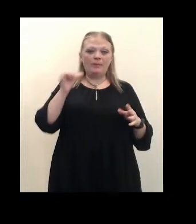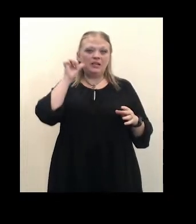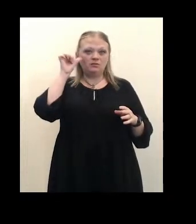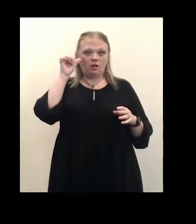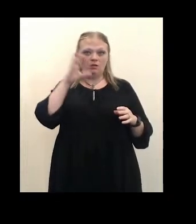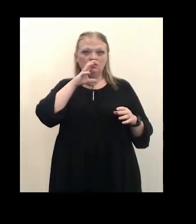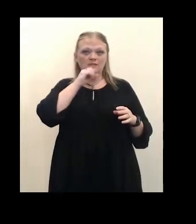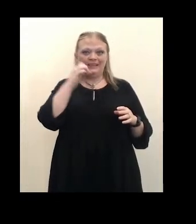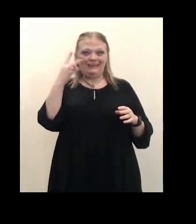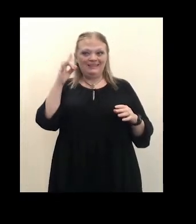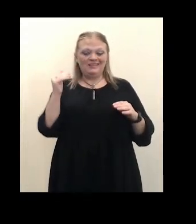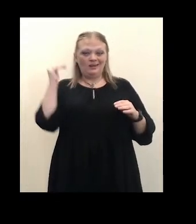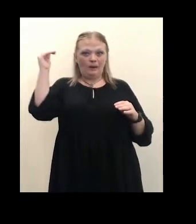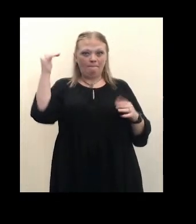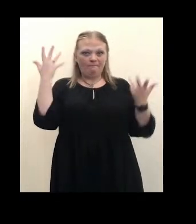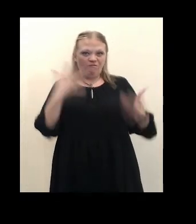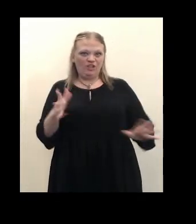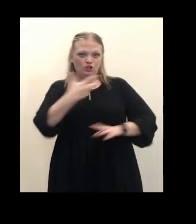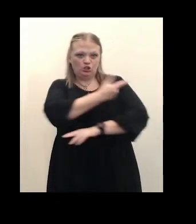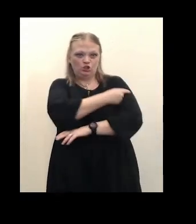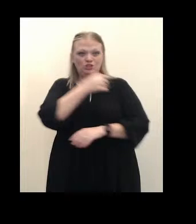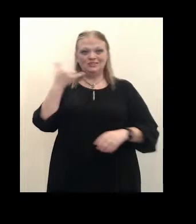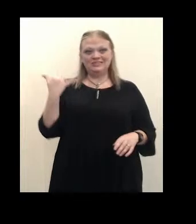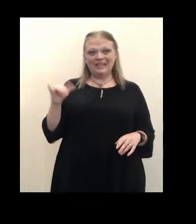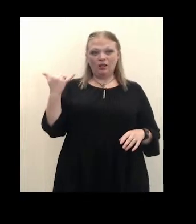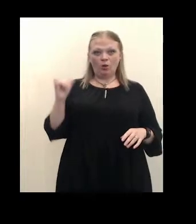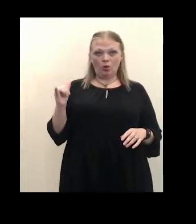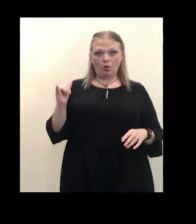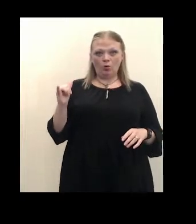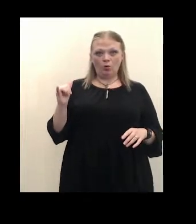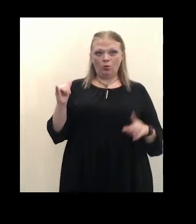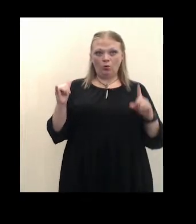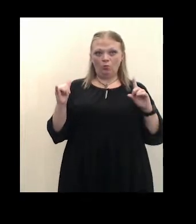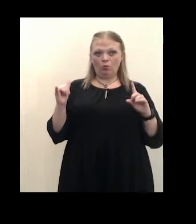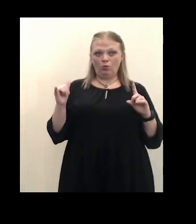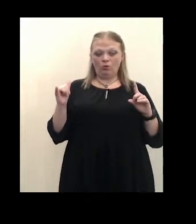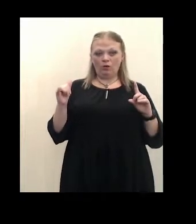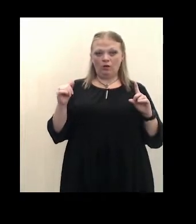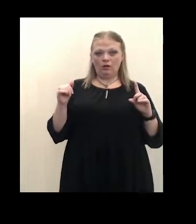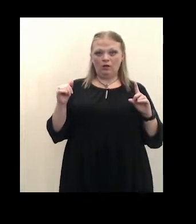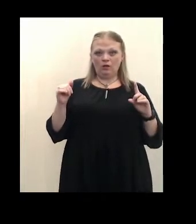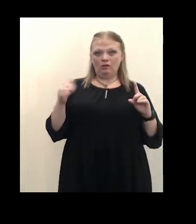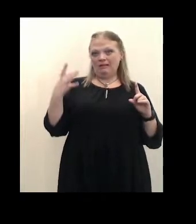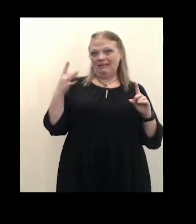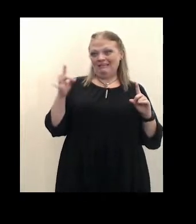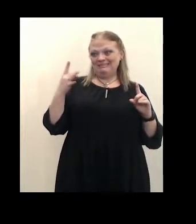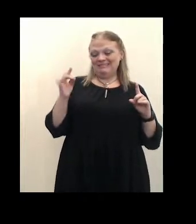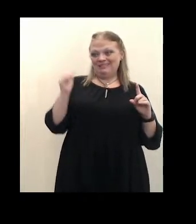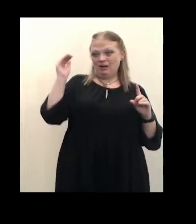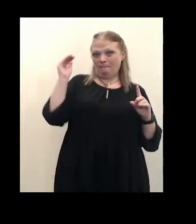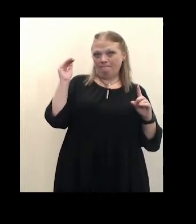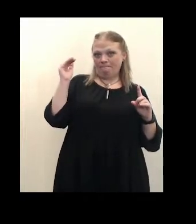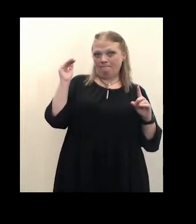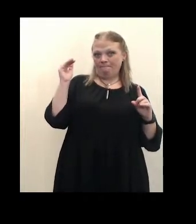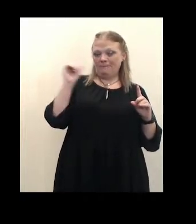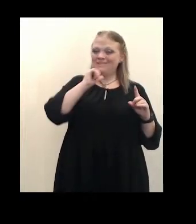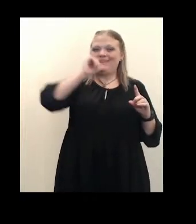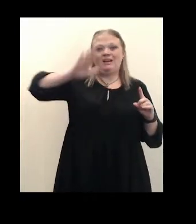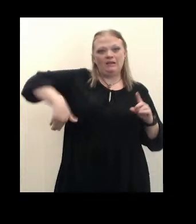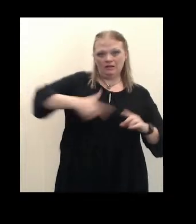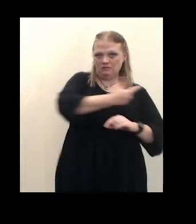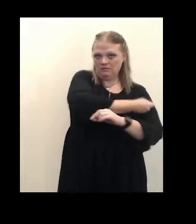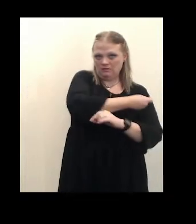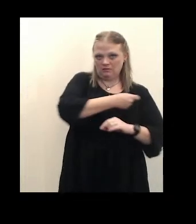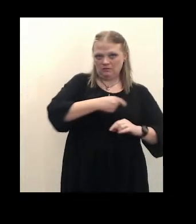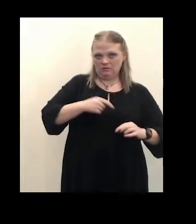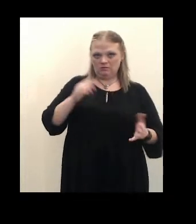fully vaccinated. And yellow are the proportion of adults who 18 and up who are not fully vaccinated. And so you